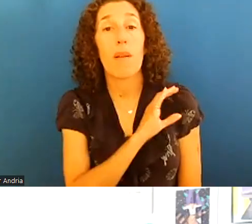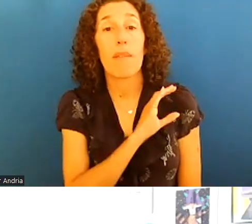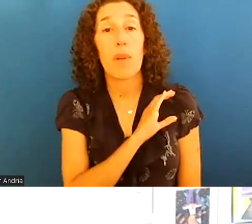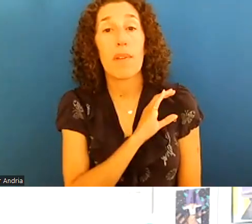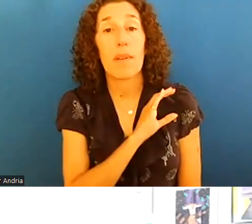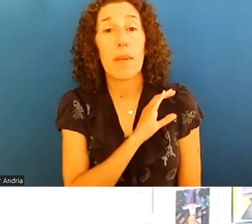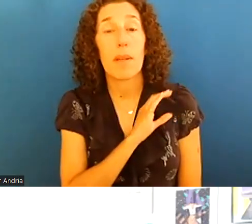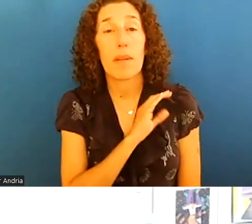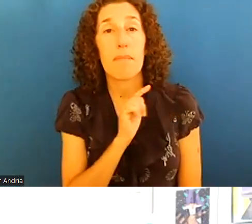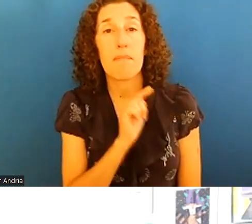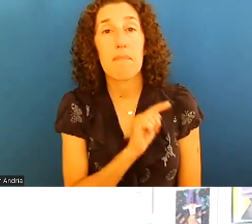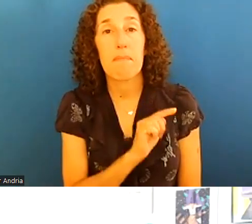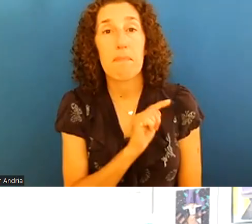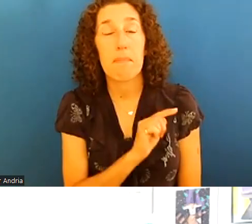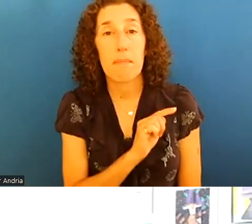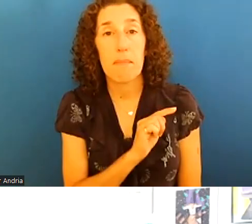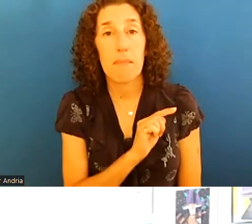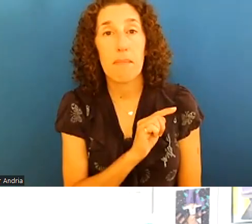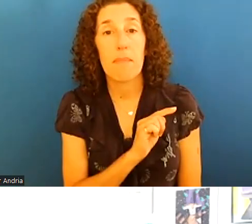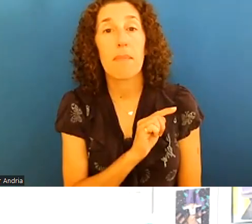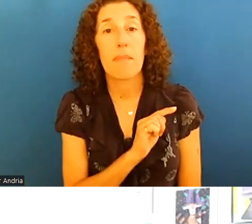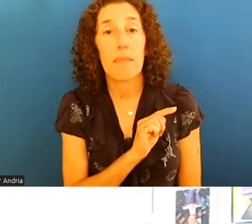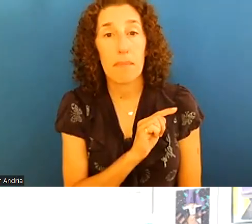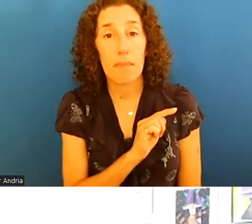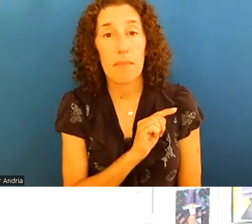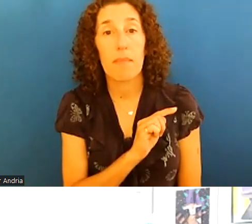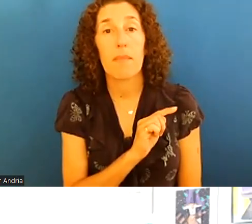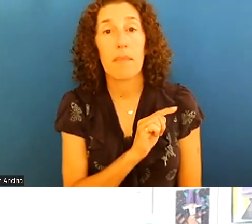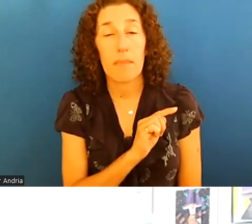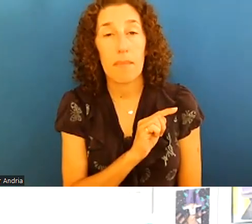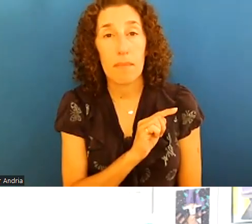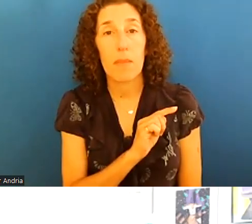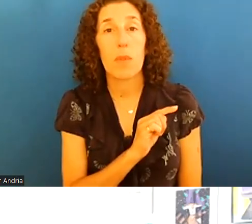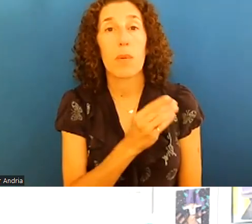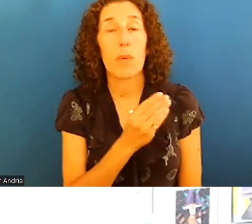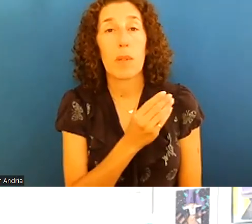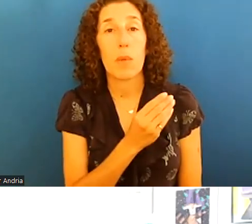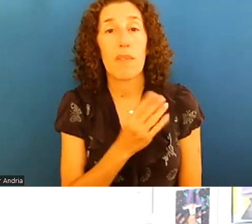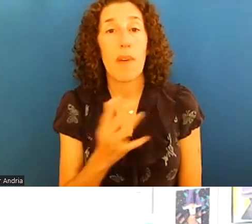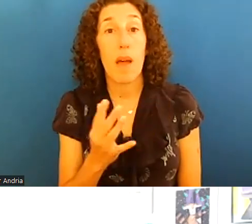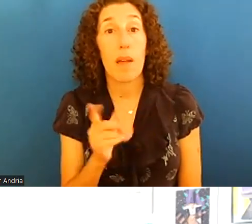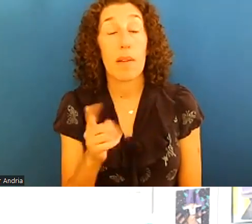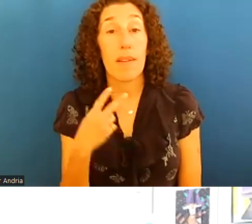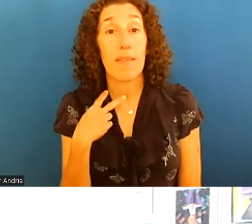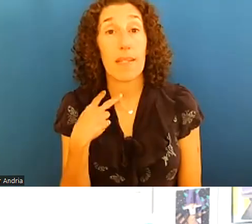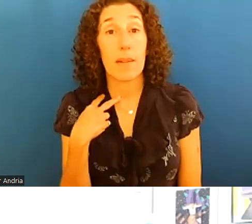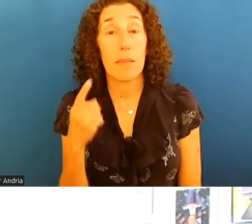there was a victim at a hospital getting an exam. Like Stacy was saying, that's changed